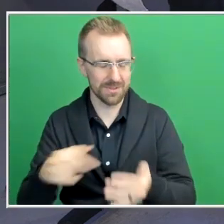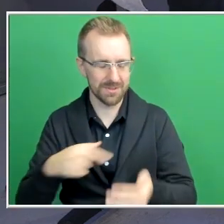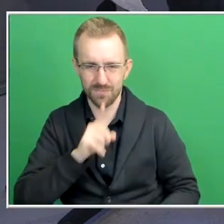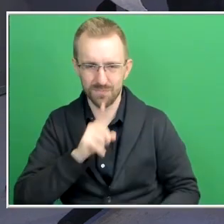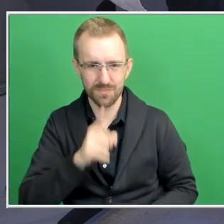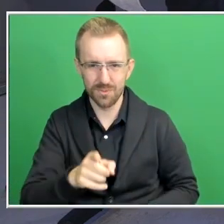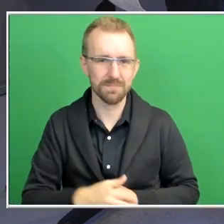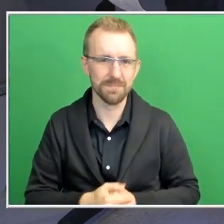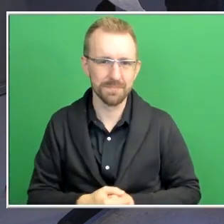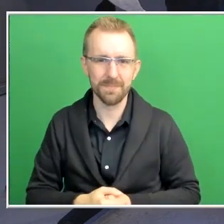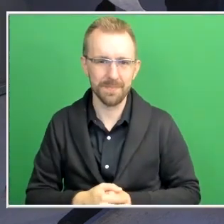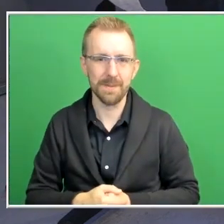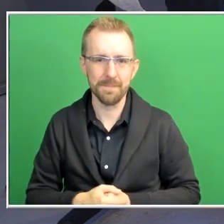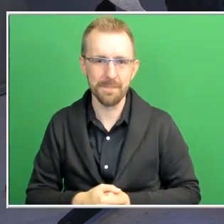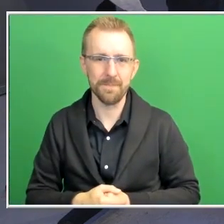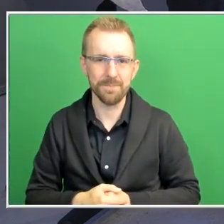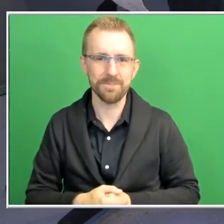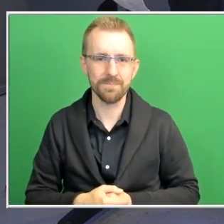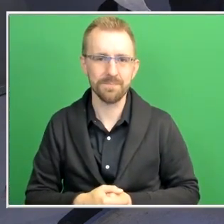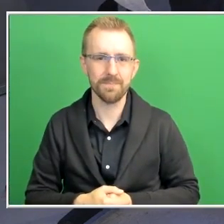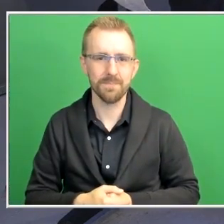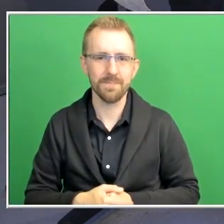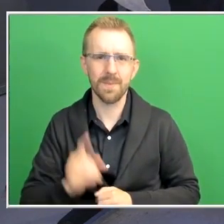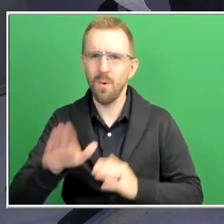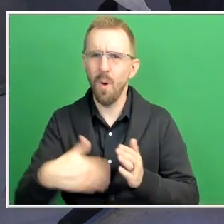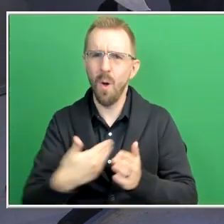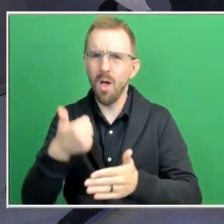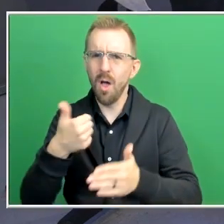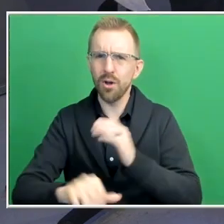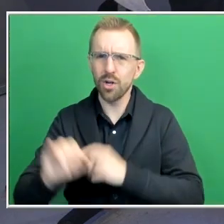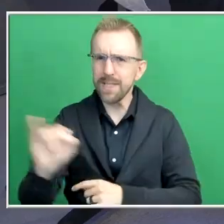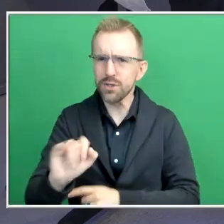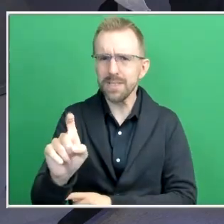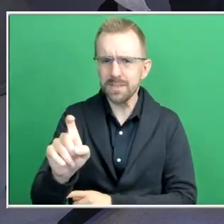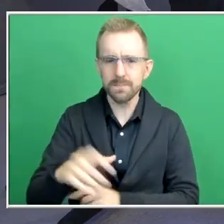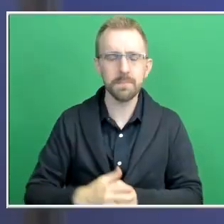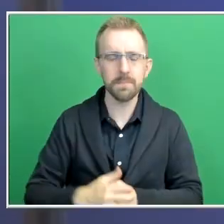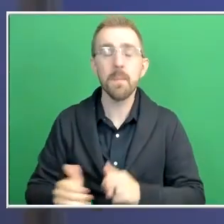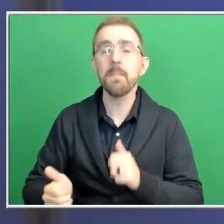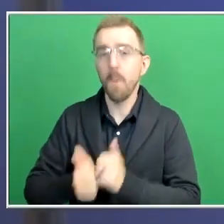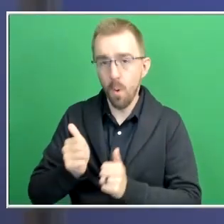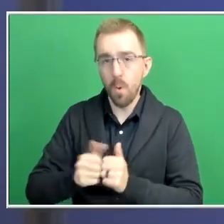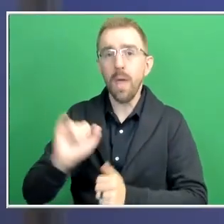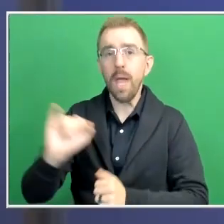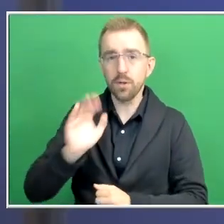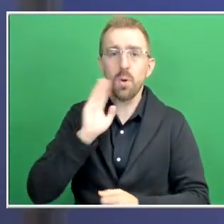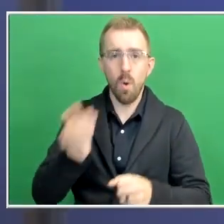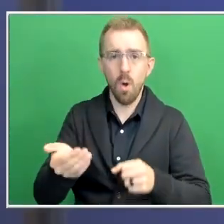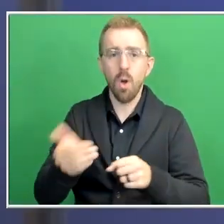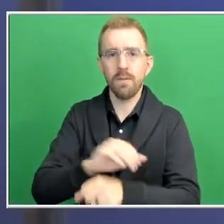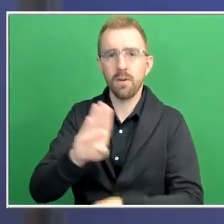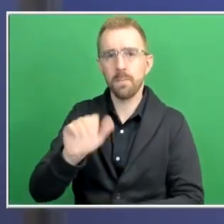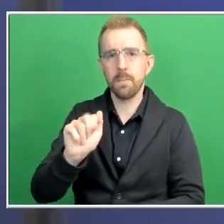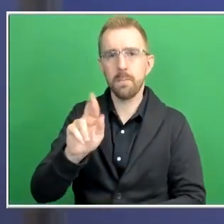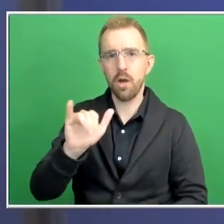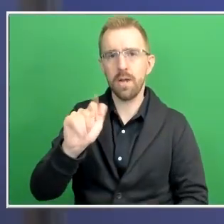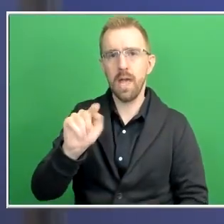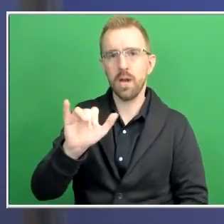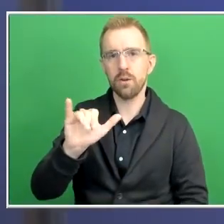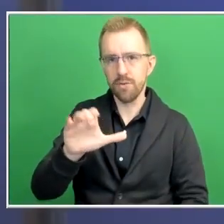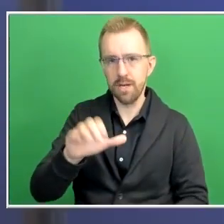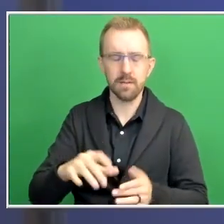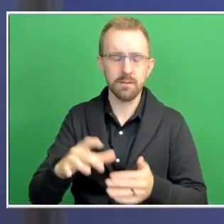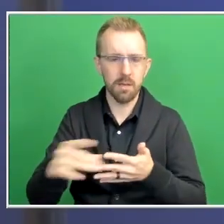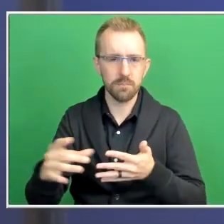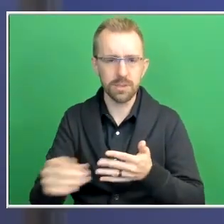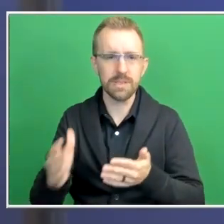of both these different things. And is this all covered by insurance? Majority of insurance do cover the bariatric operations. There are some